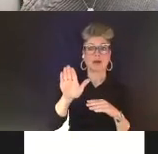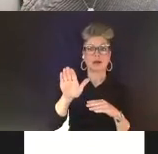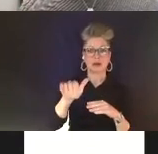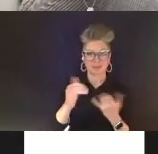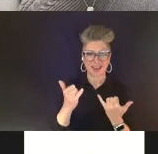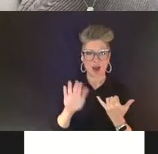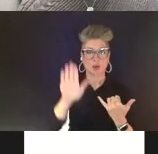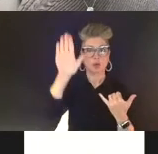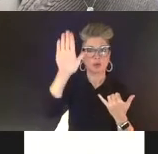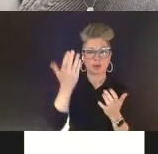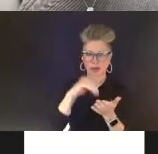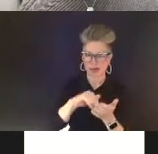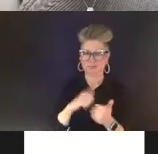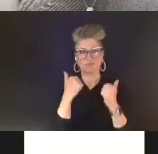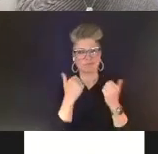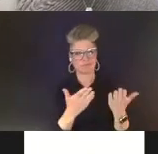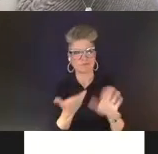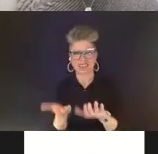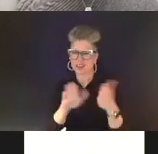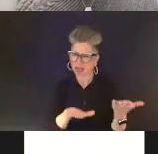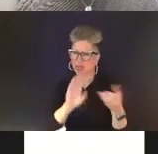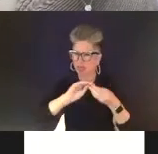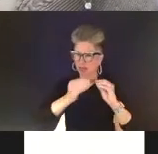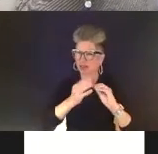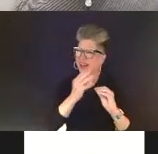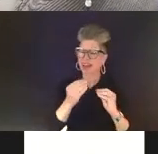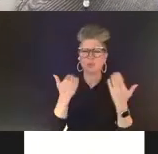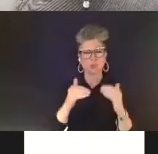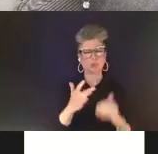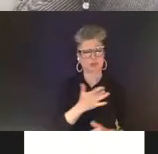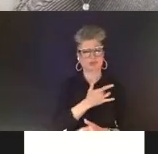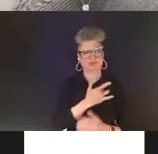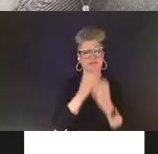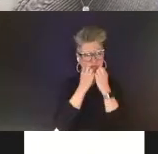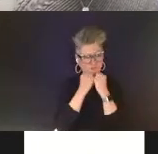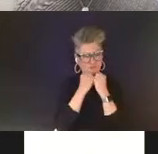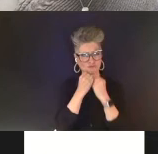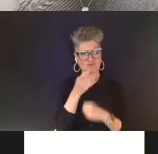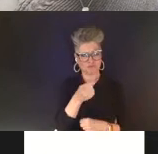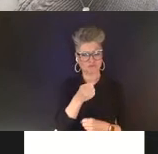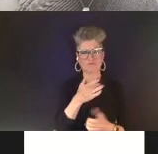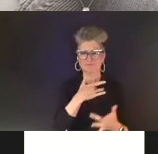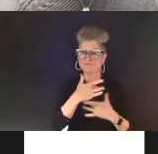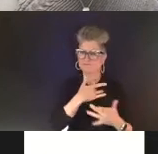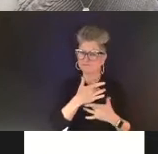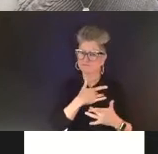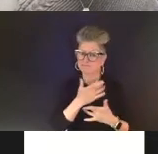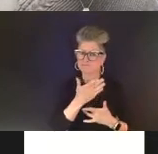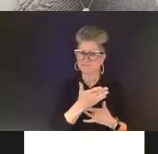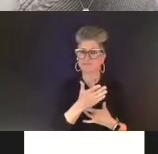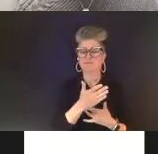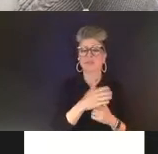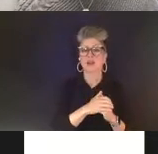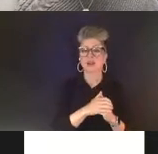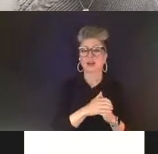the deaths. And this is, we care about this. With that being said, what I don't have in front of